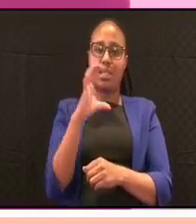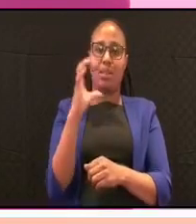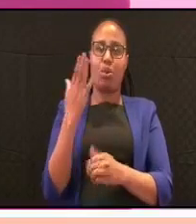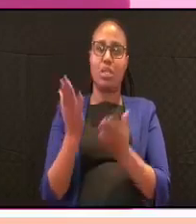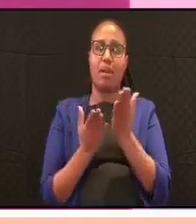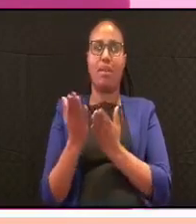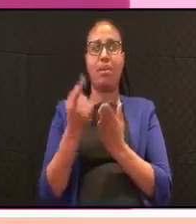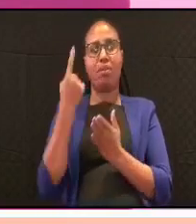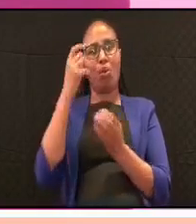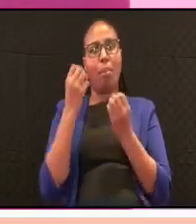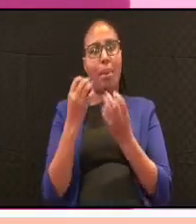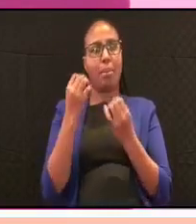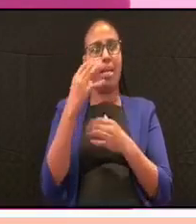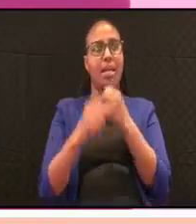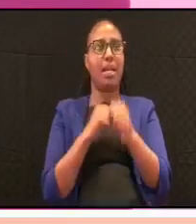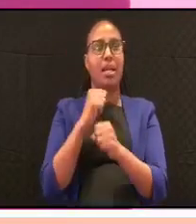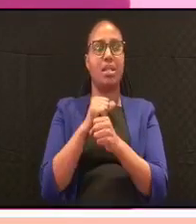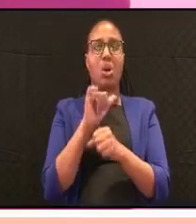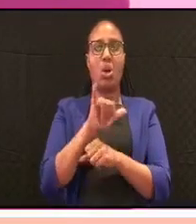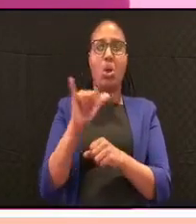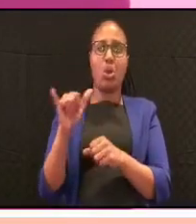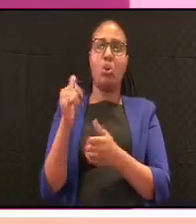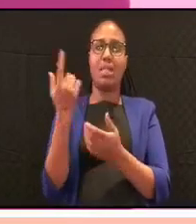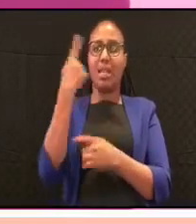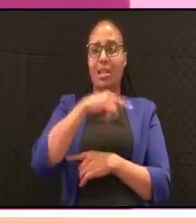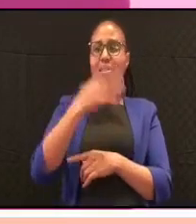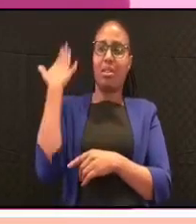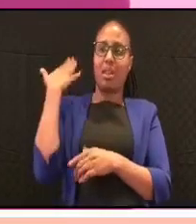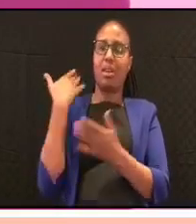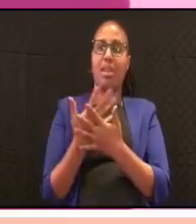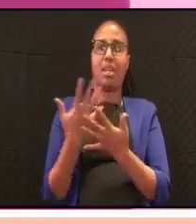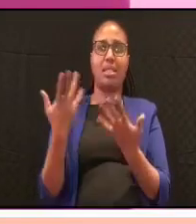years. Those days when things were working properly,